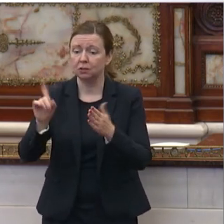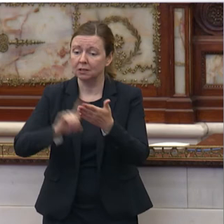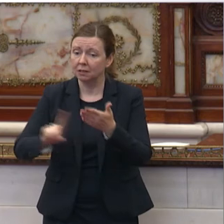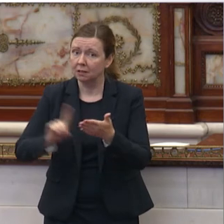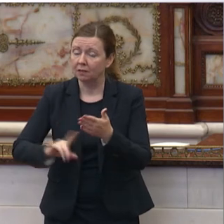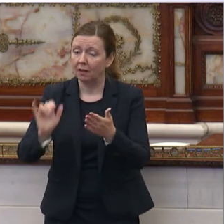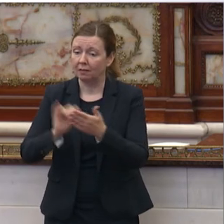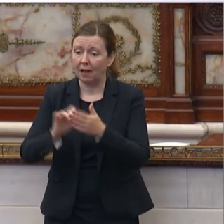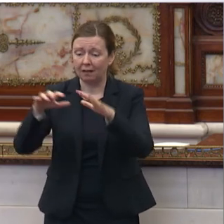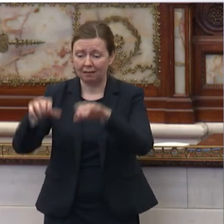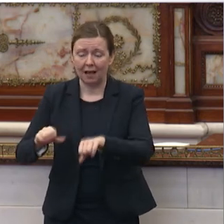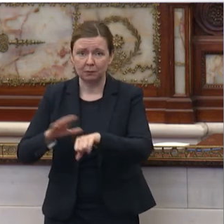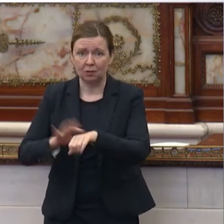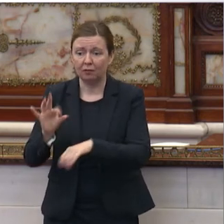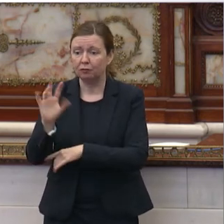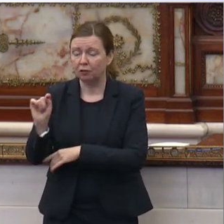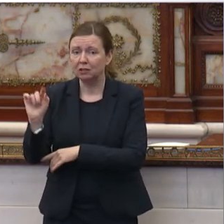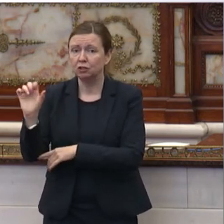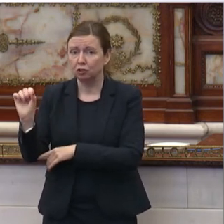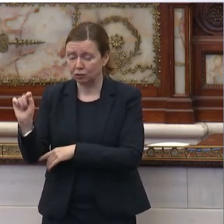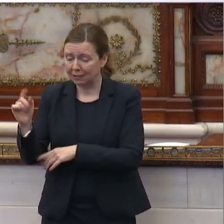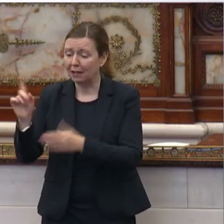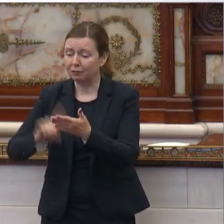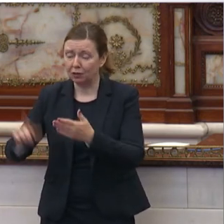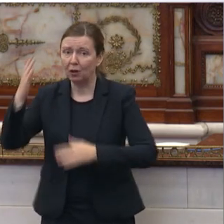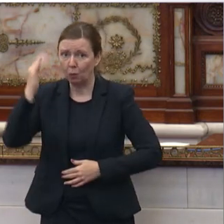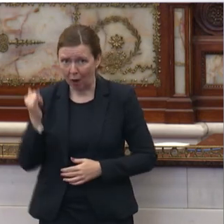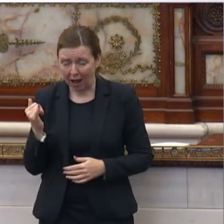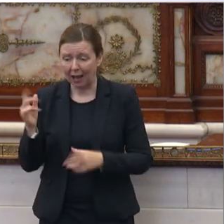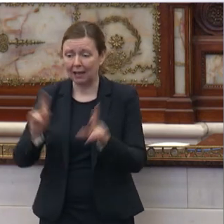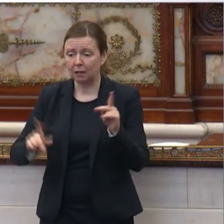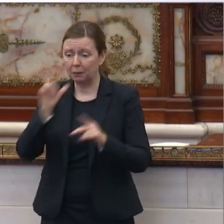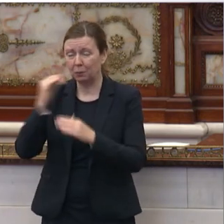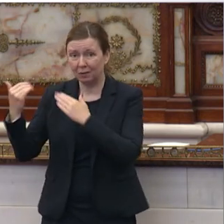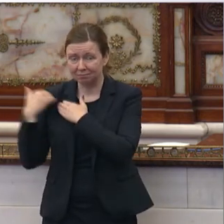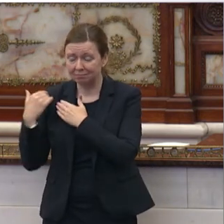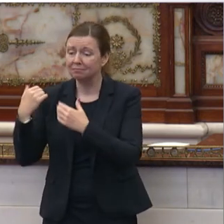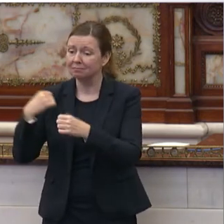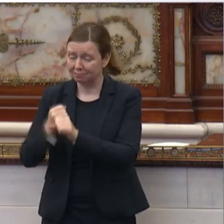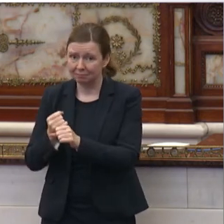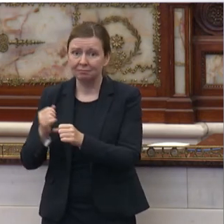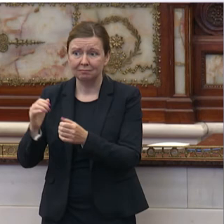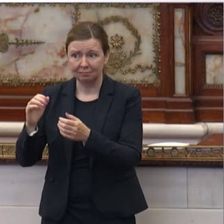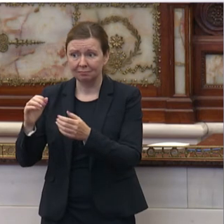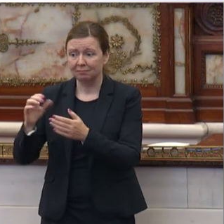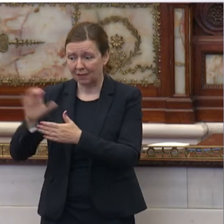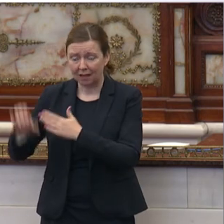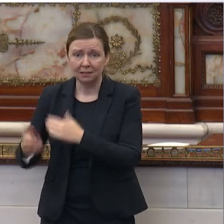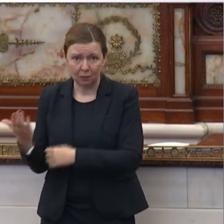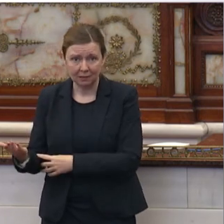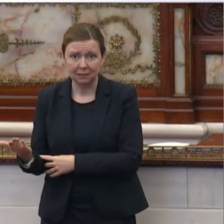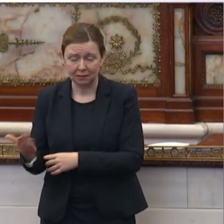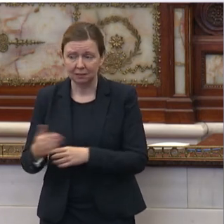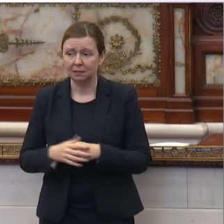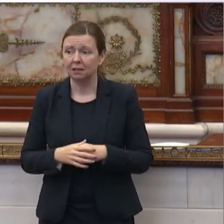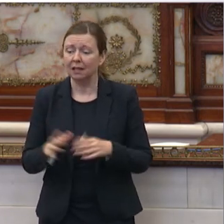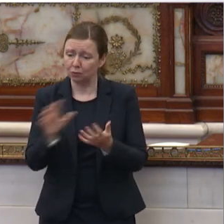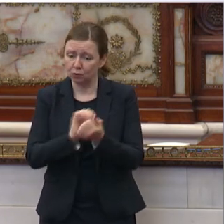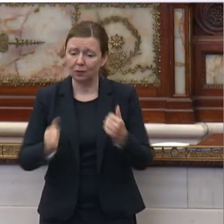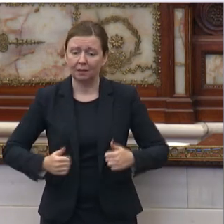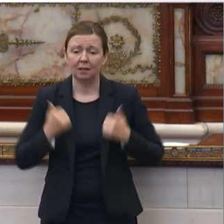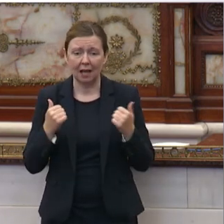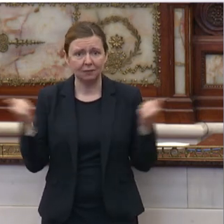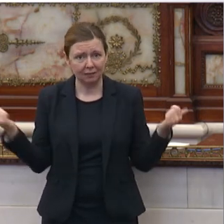Front Street and determine the cause and hold those responsible accountable for making four people homeless, nearly killing two of them, and destroying the livelihood